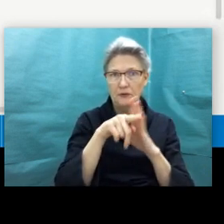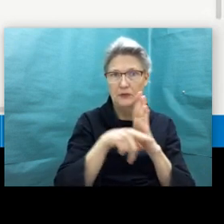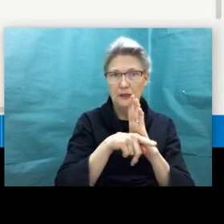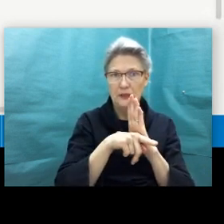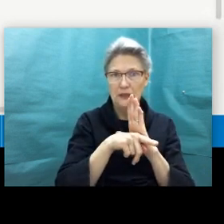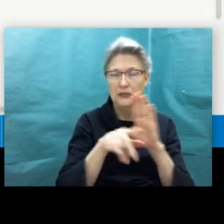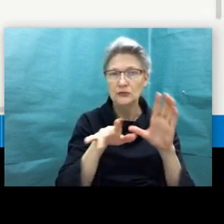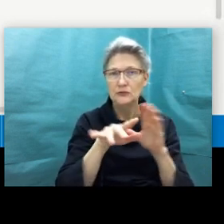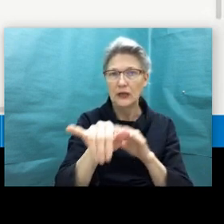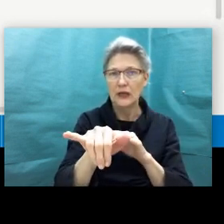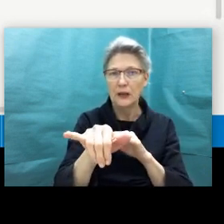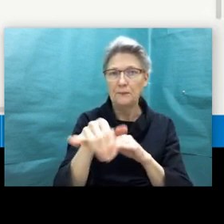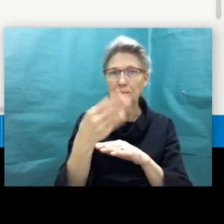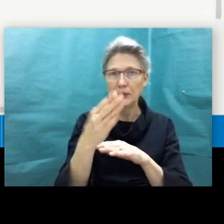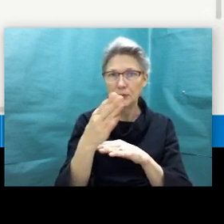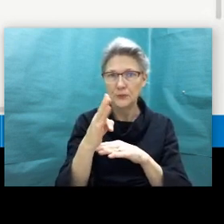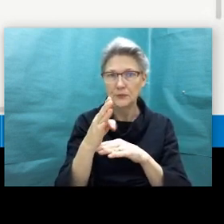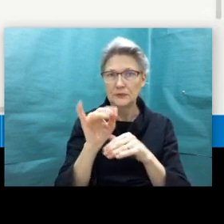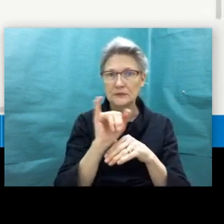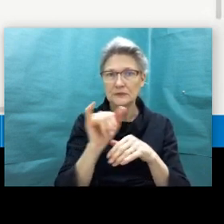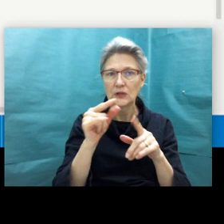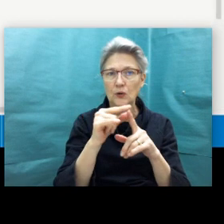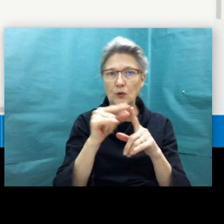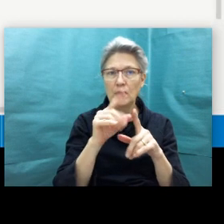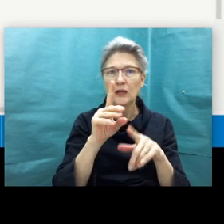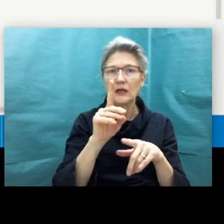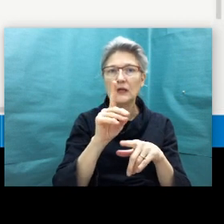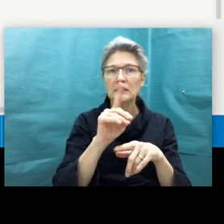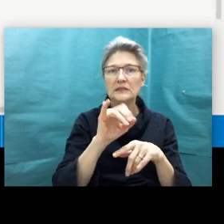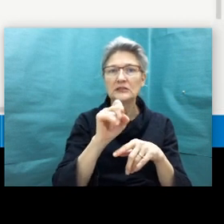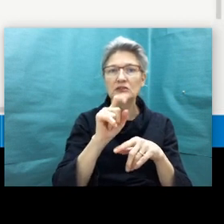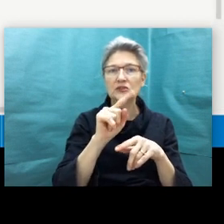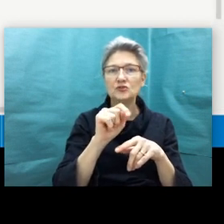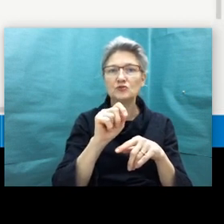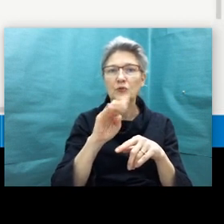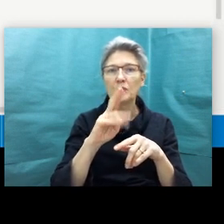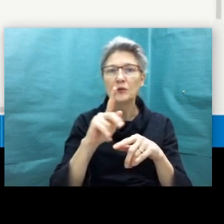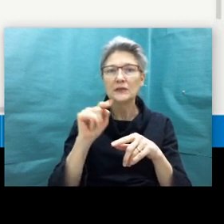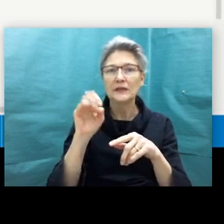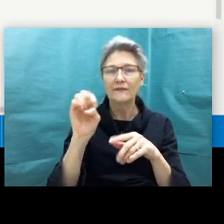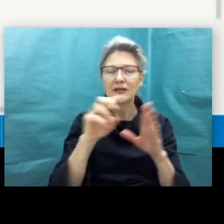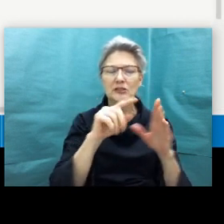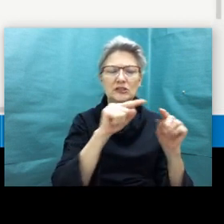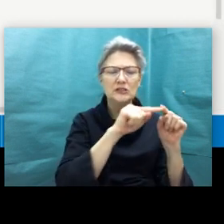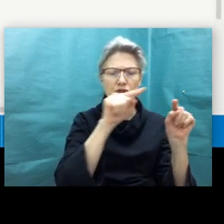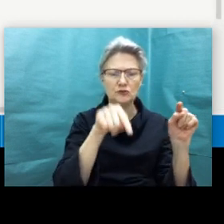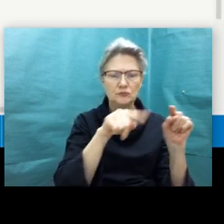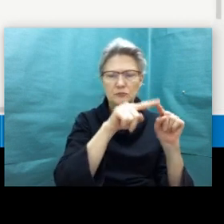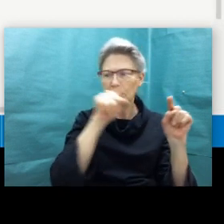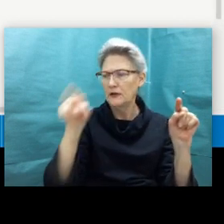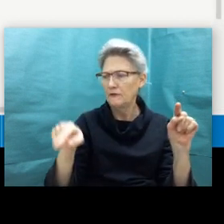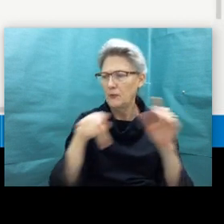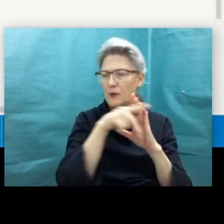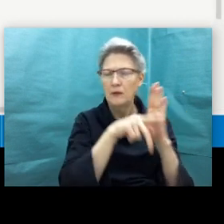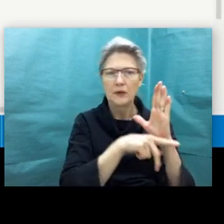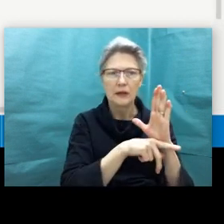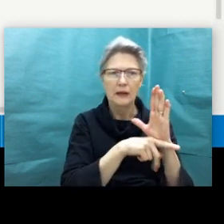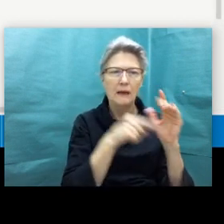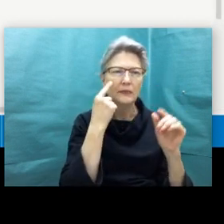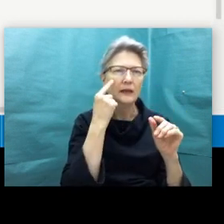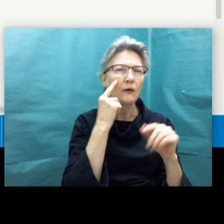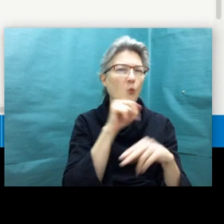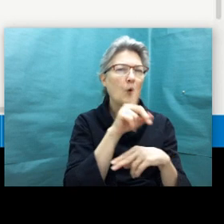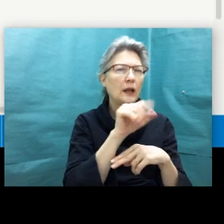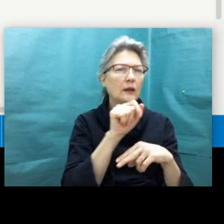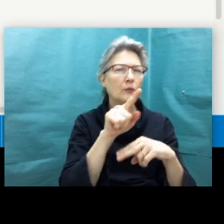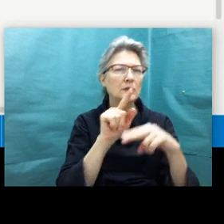blue, just like the word distributive. So if I use the distributive property, I'm thinking of 1 1/10